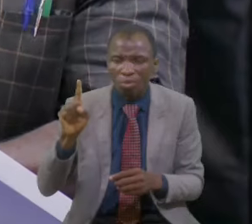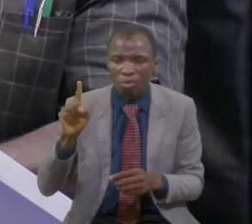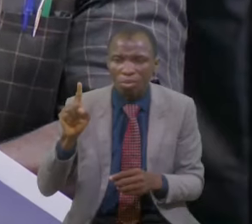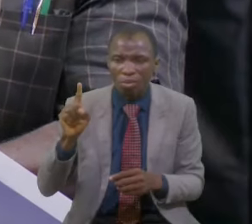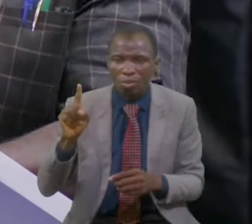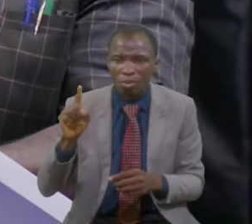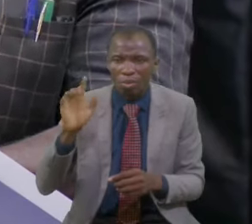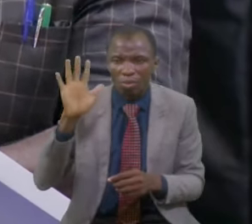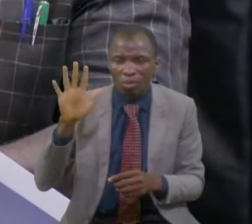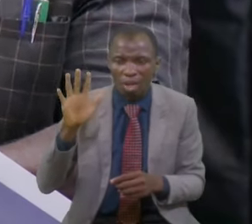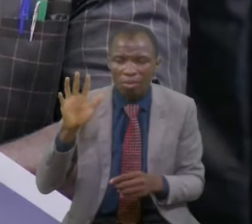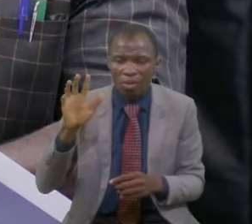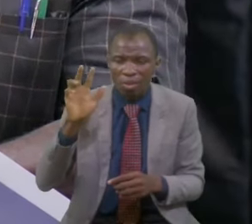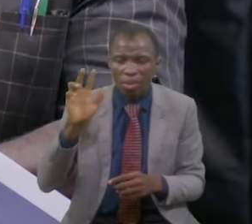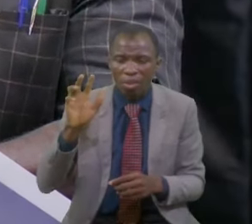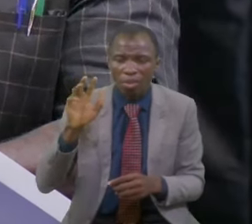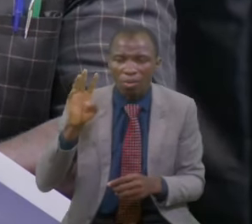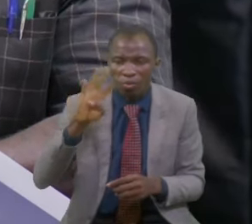+234 91 5444. That is